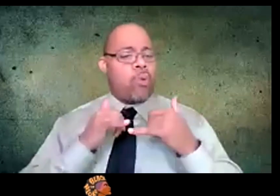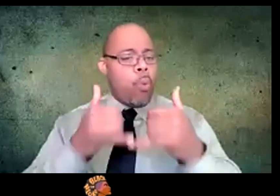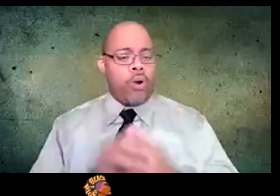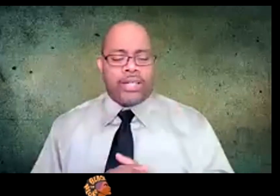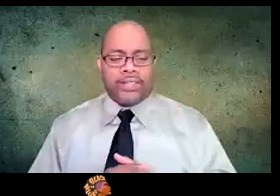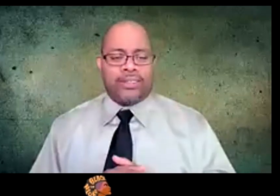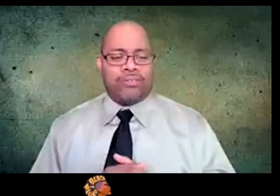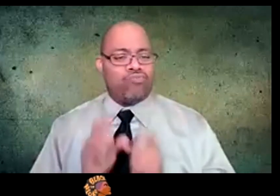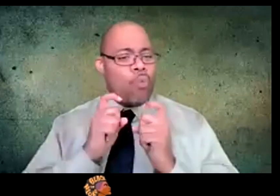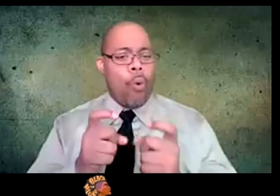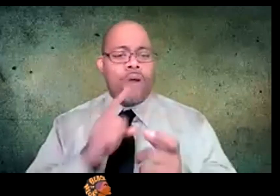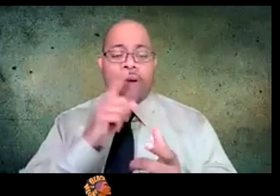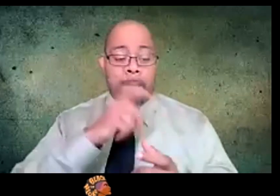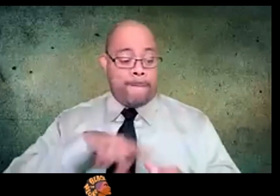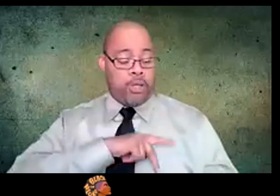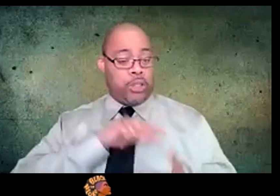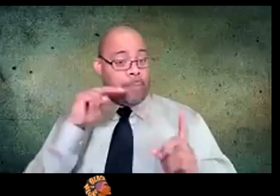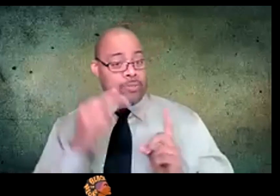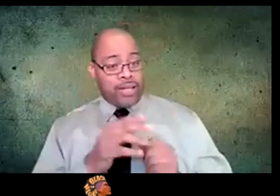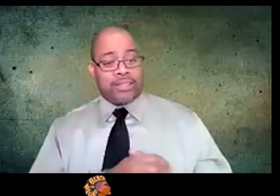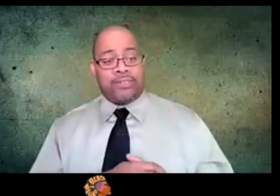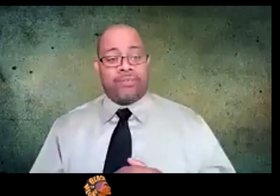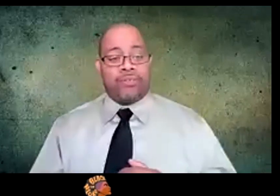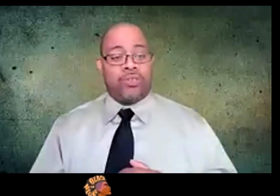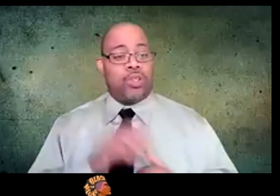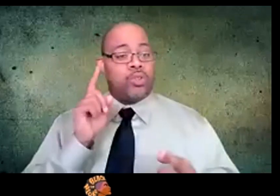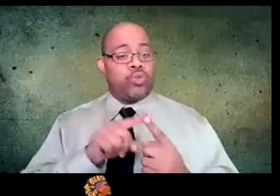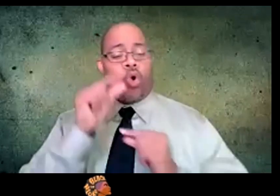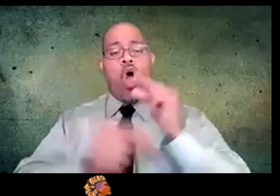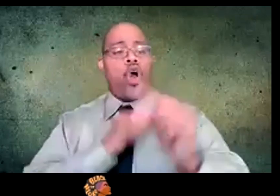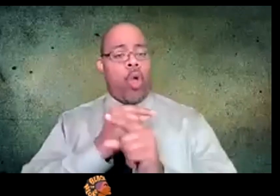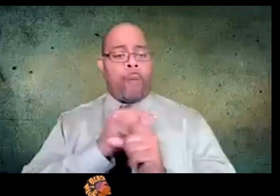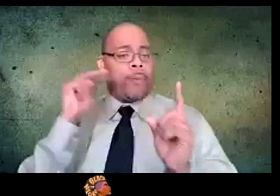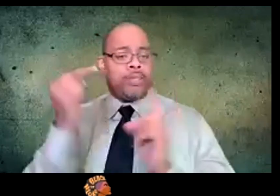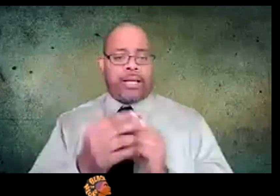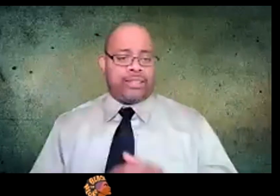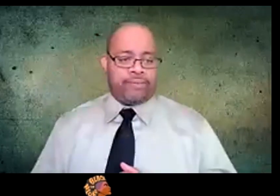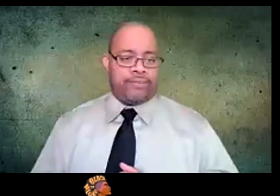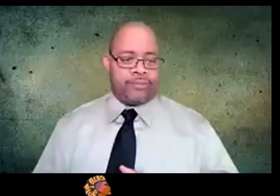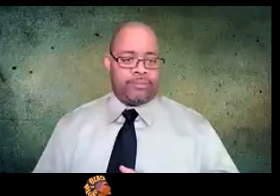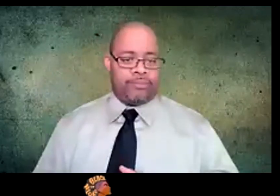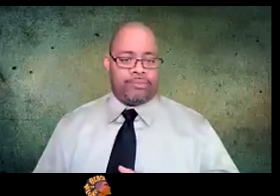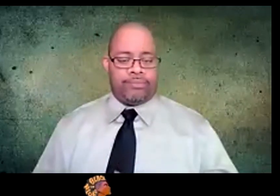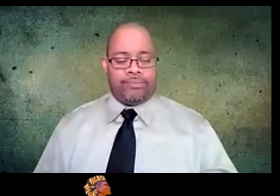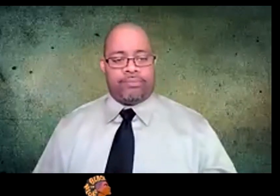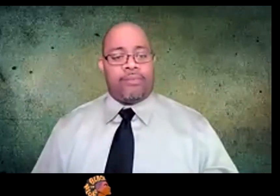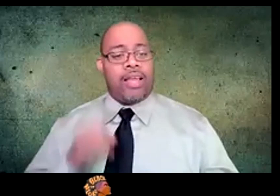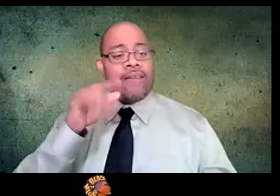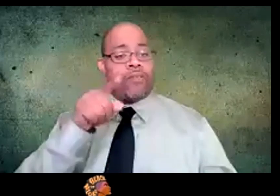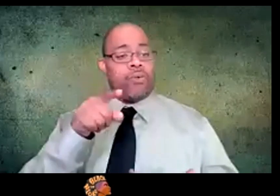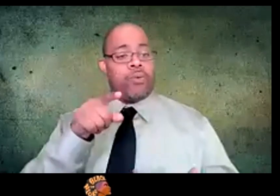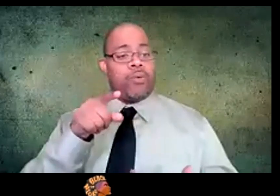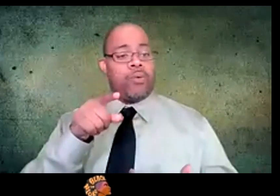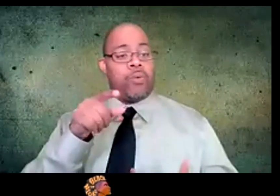from a personal standpoint to a global standpoint, right? Mm-hmm. If we can